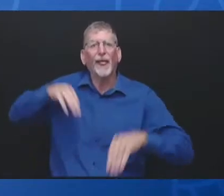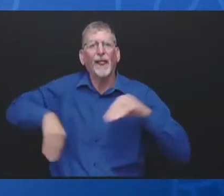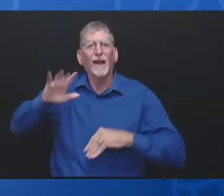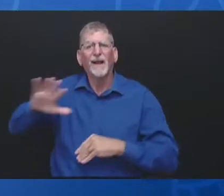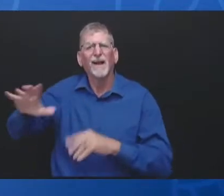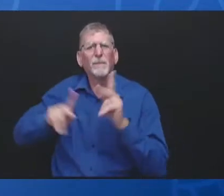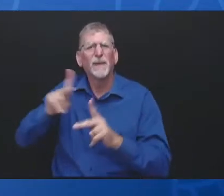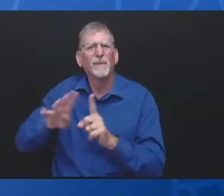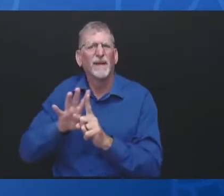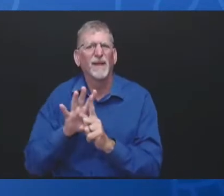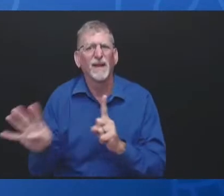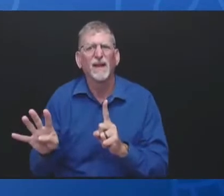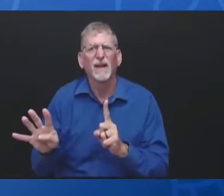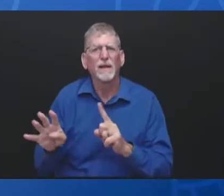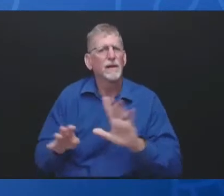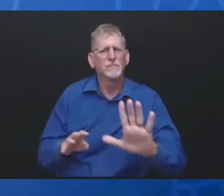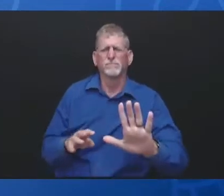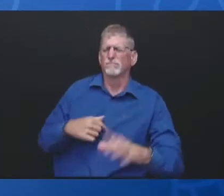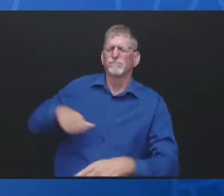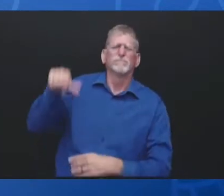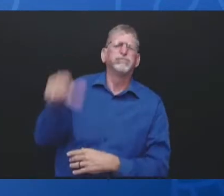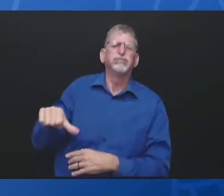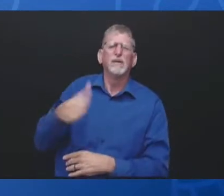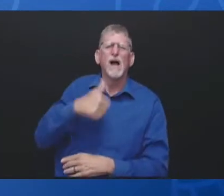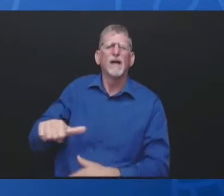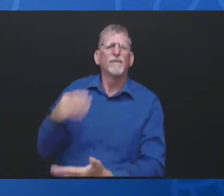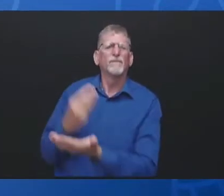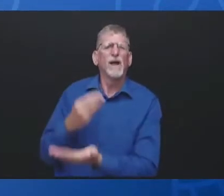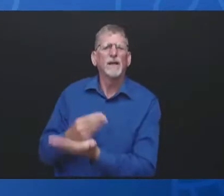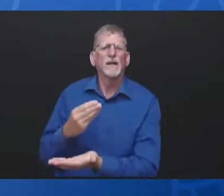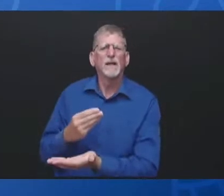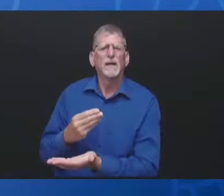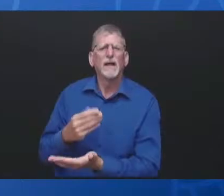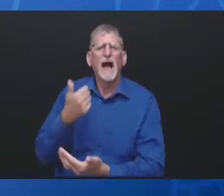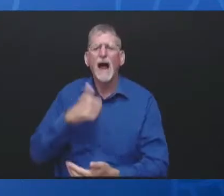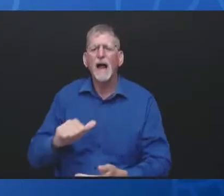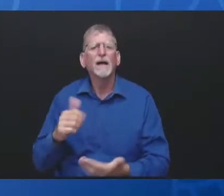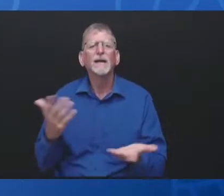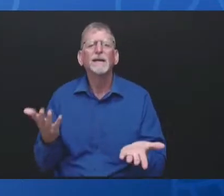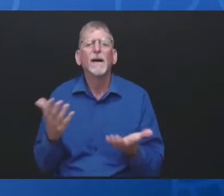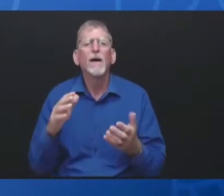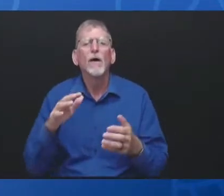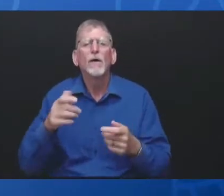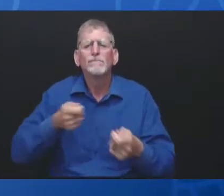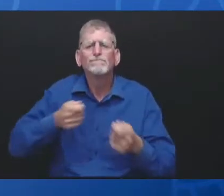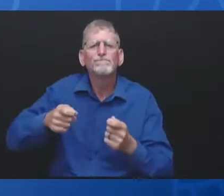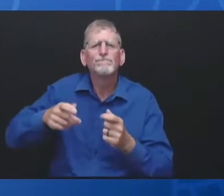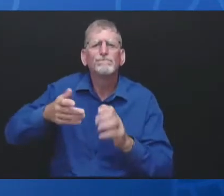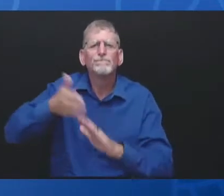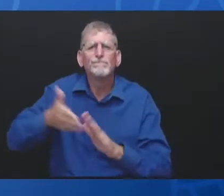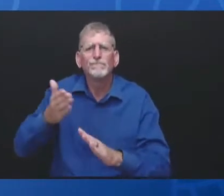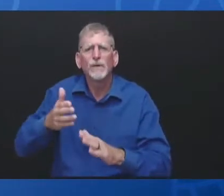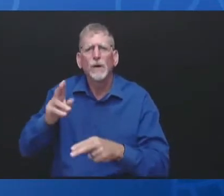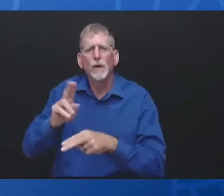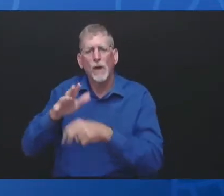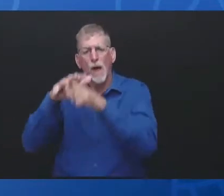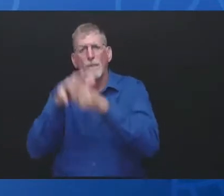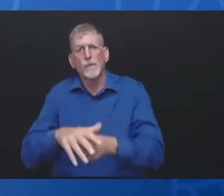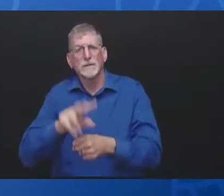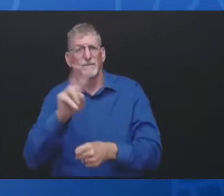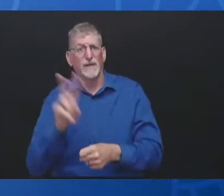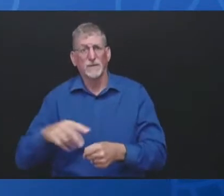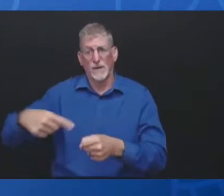that it uses to oppress the Venezuelan people. So I hope that answers both of those questions. Yes,